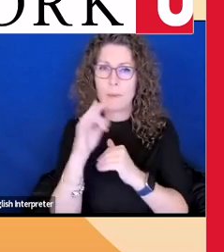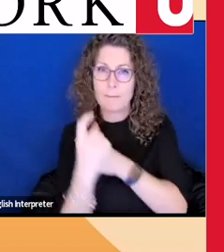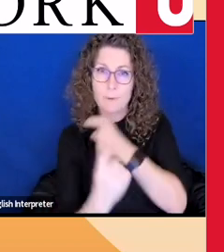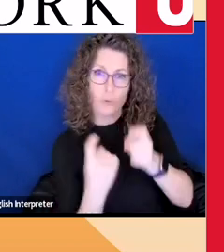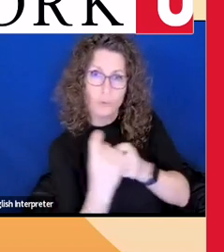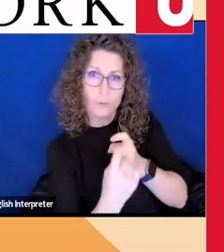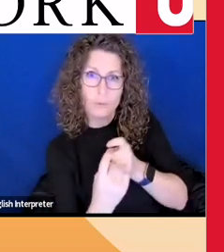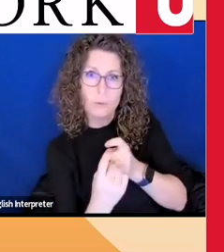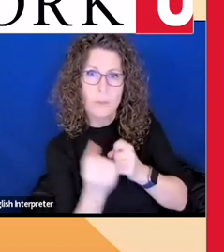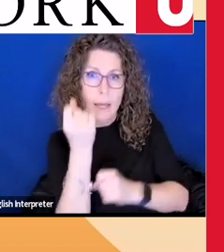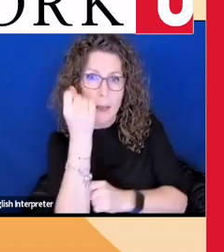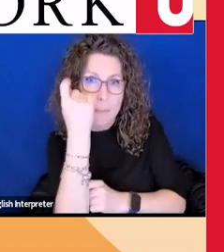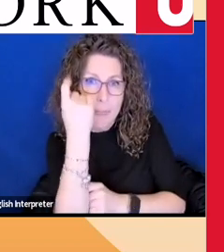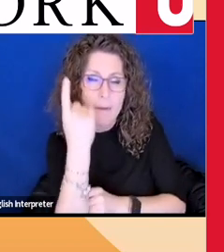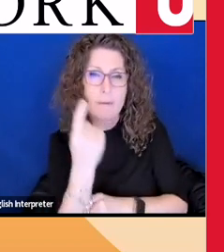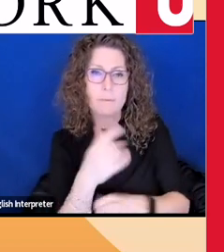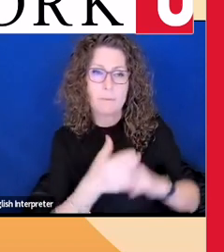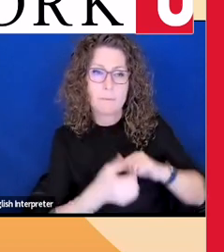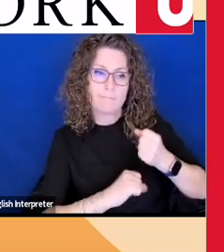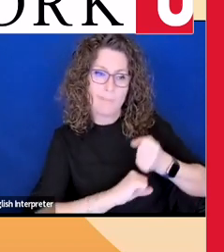empathy, and alliance.